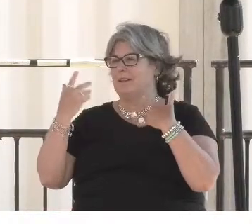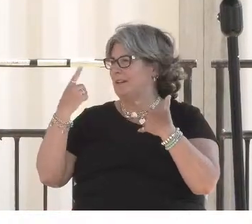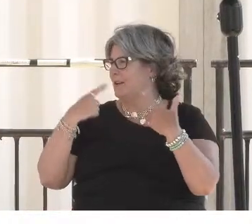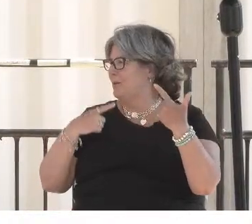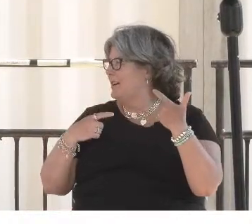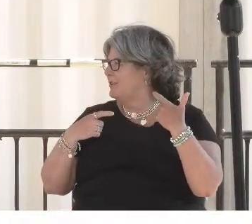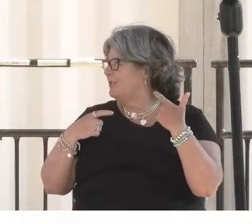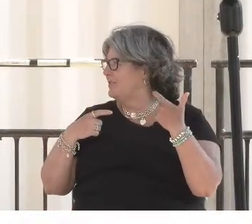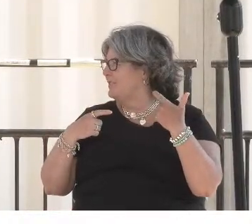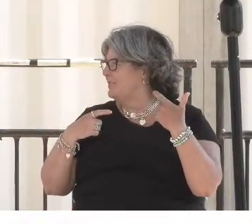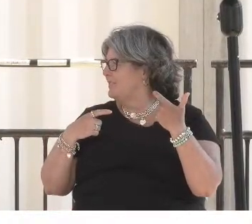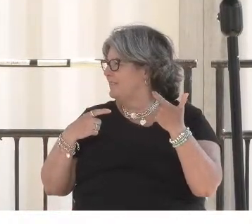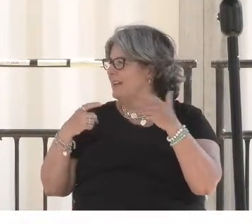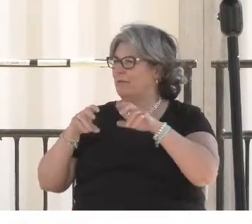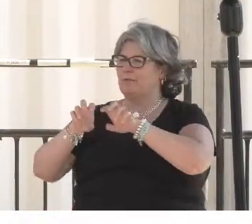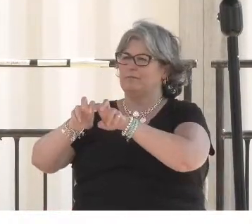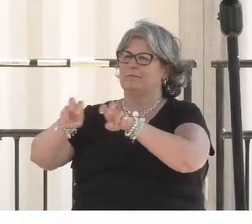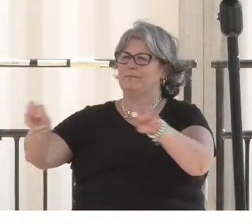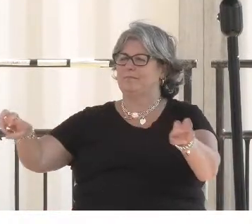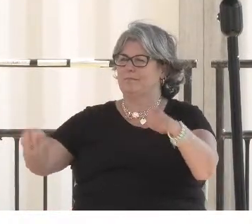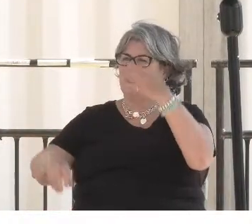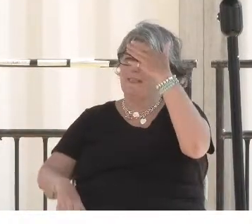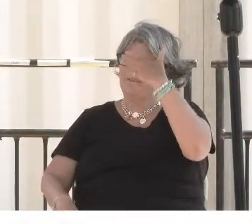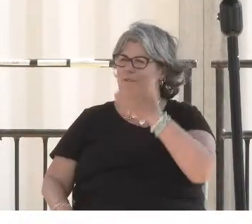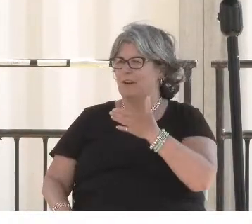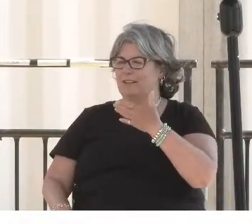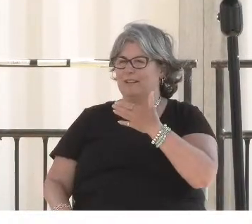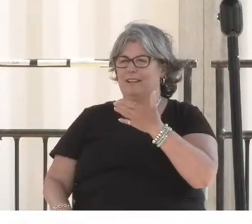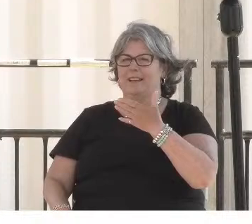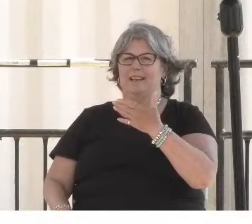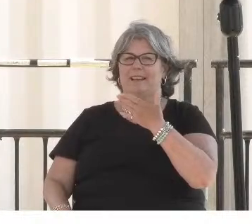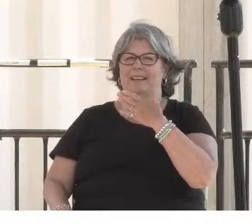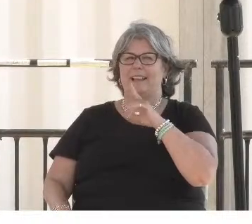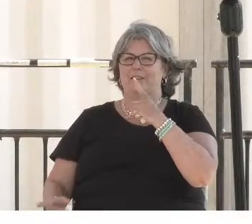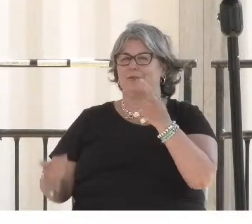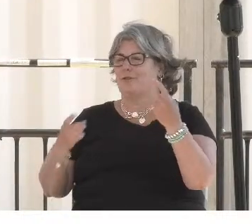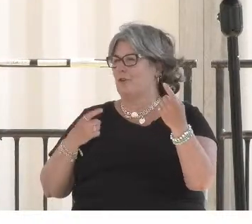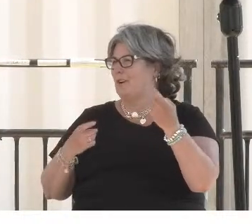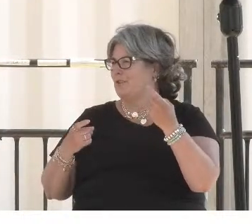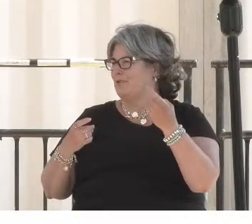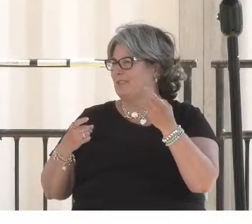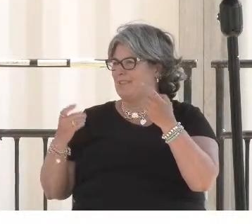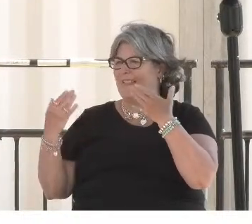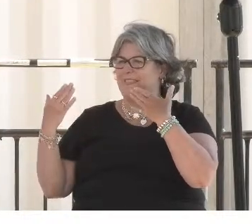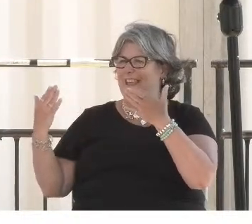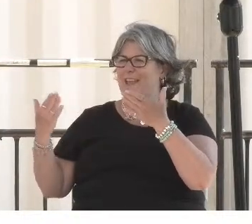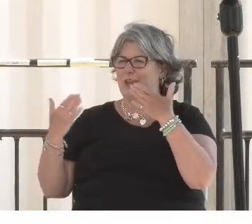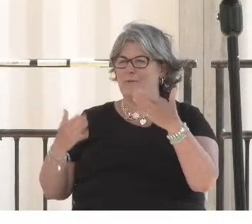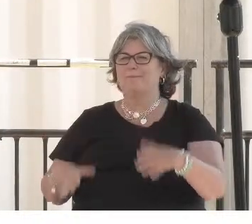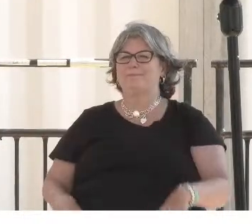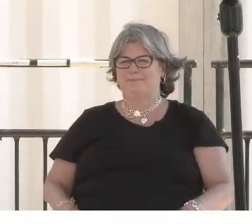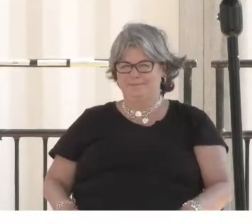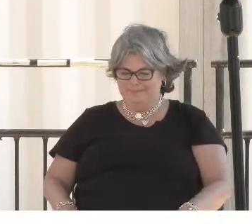our panelists, they'll be down front and happy to answer your questions off the stage. Thank you so much.